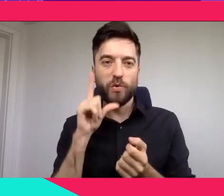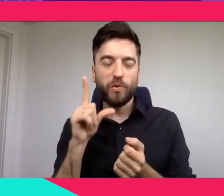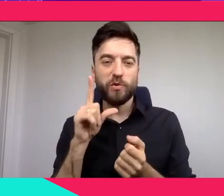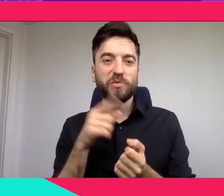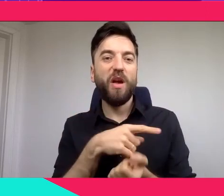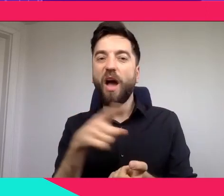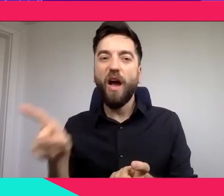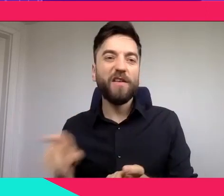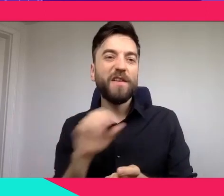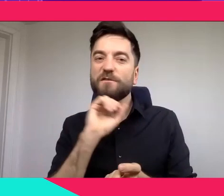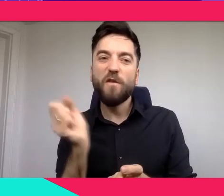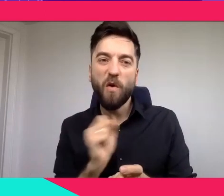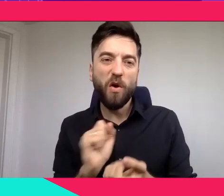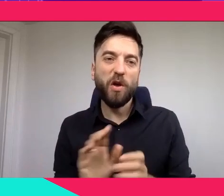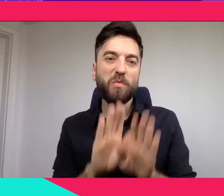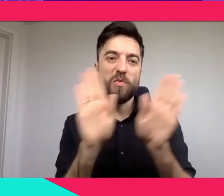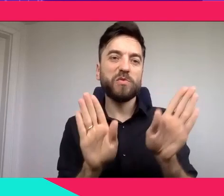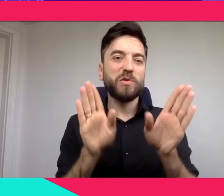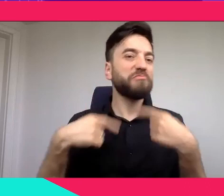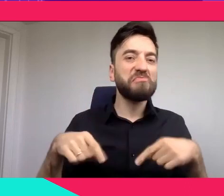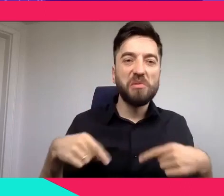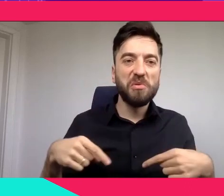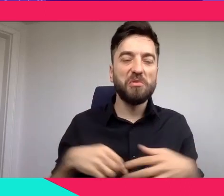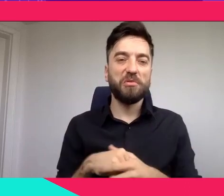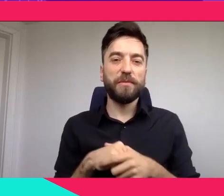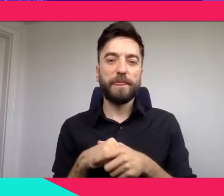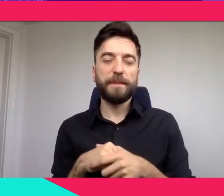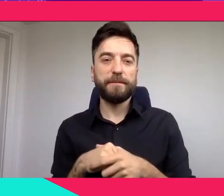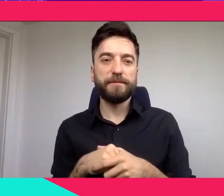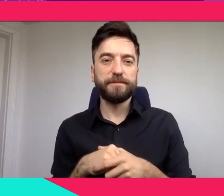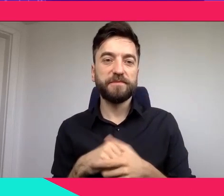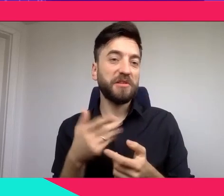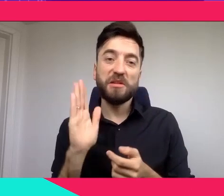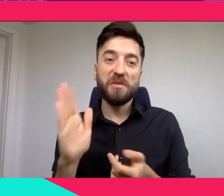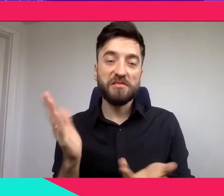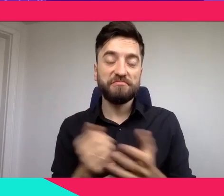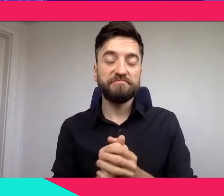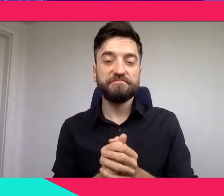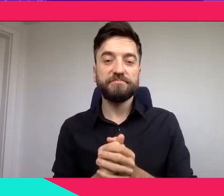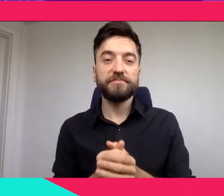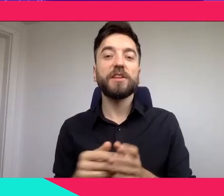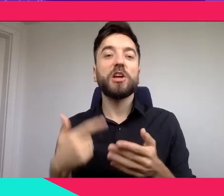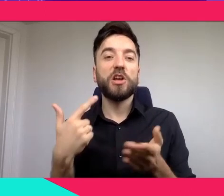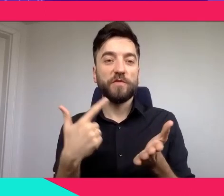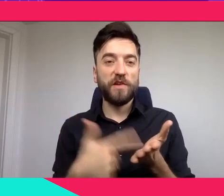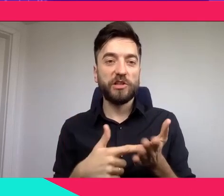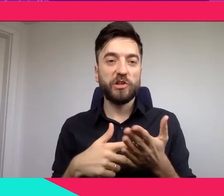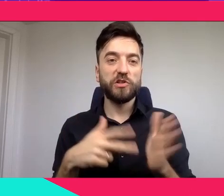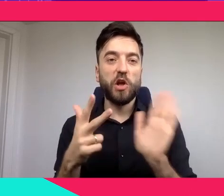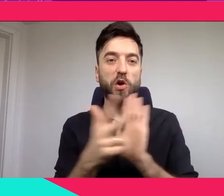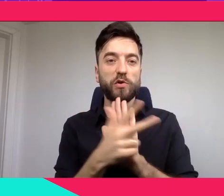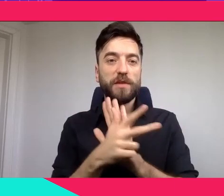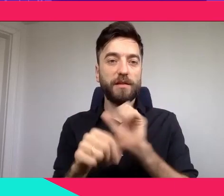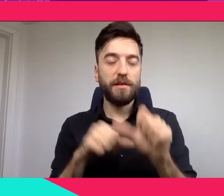Finally, there was a wonderful project we did with the art pilots in 2018.